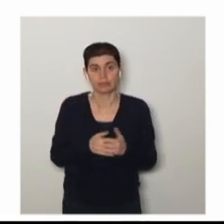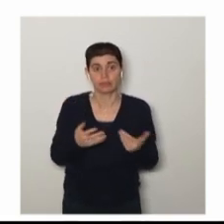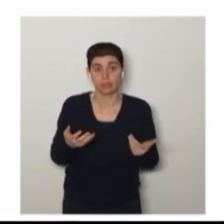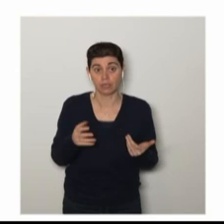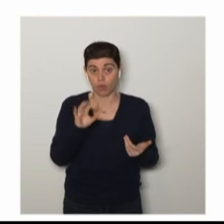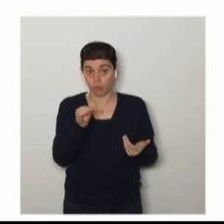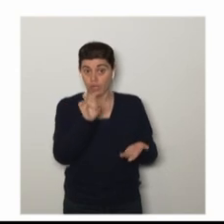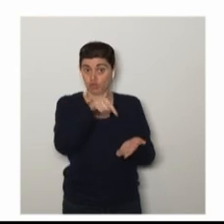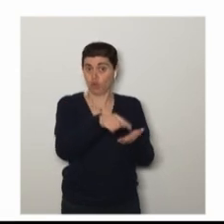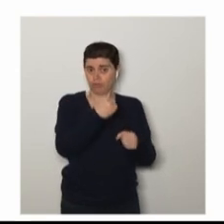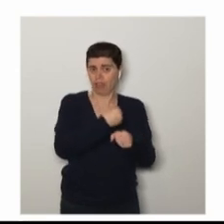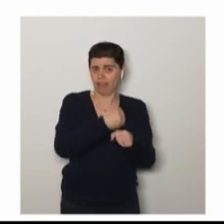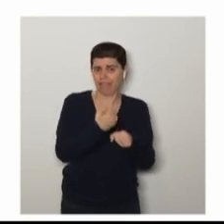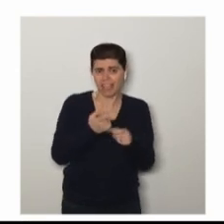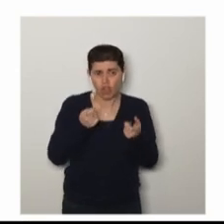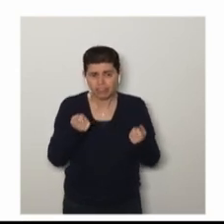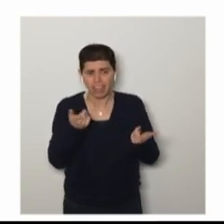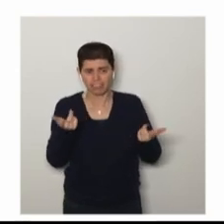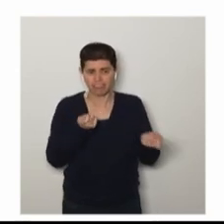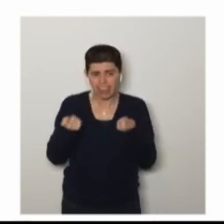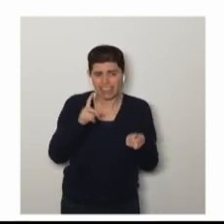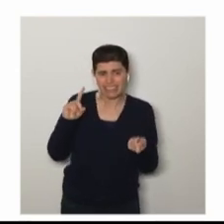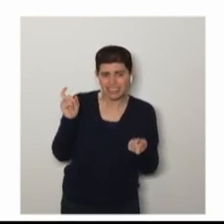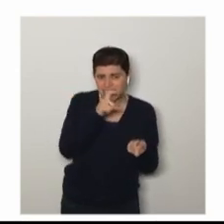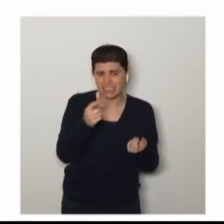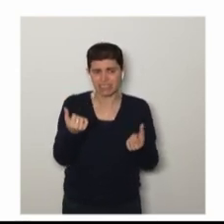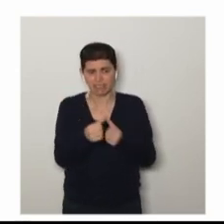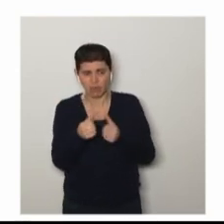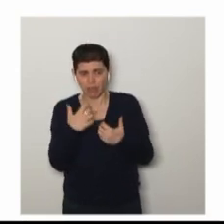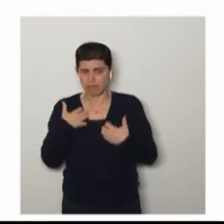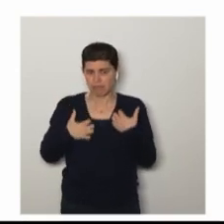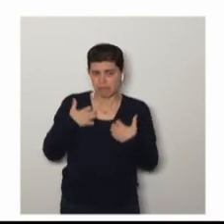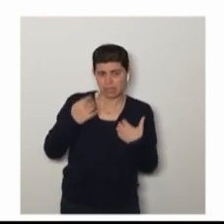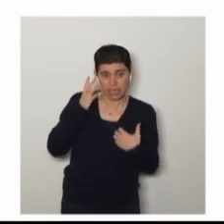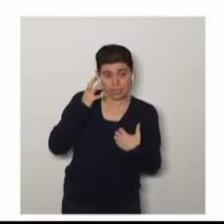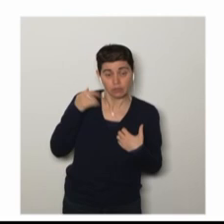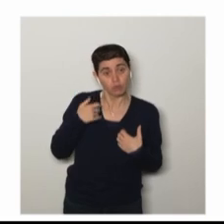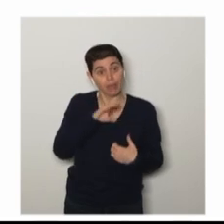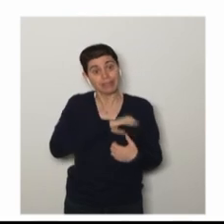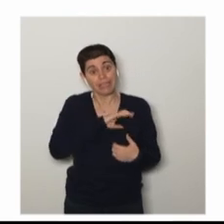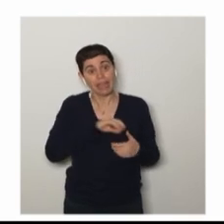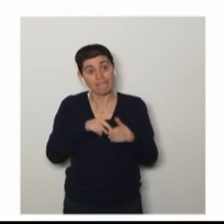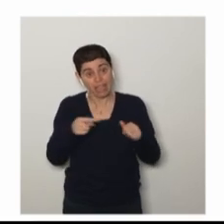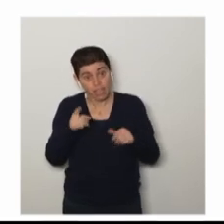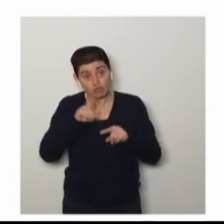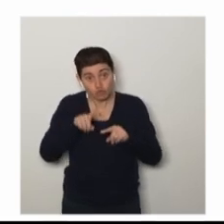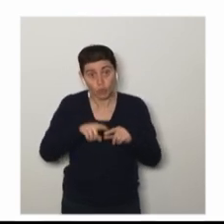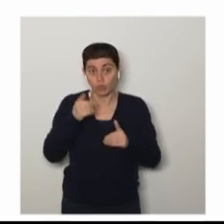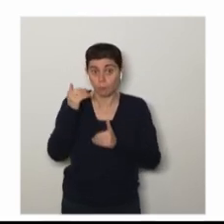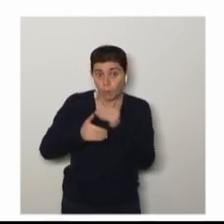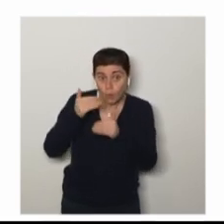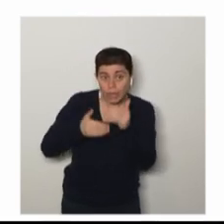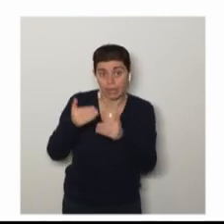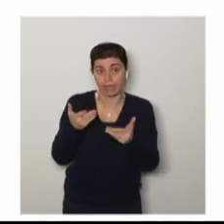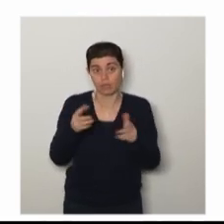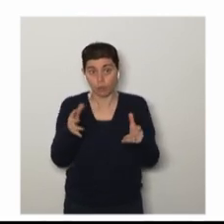struggle with the dilemmas, the concerns, but we do something and we try to develop ourselves in workshops, in all kinds of things.